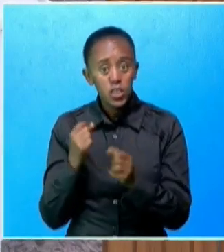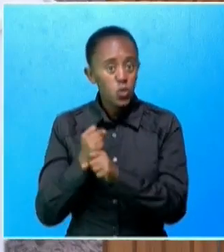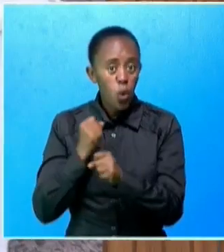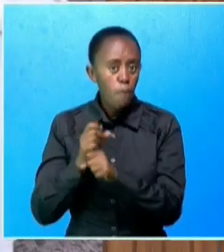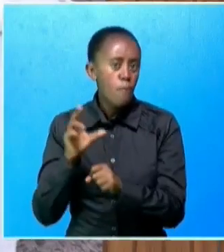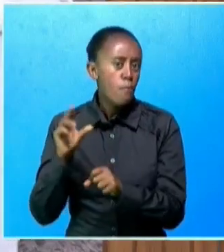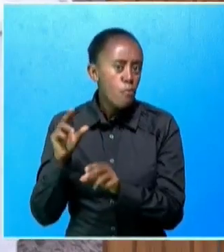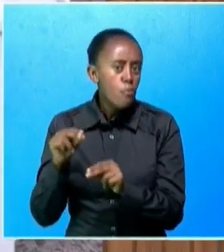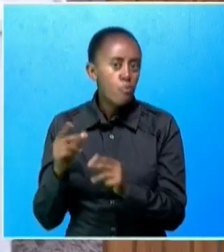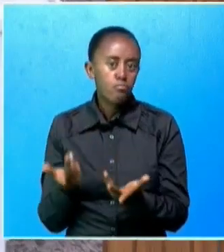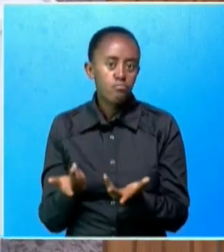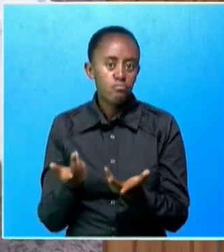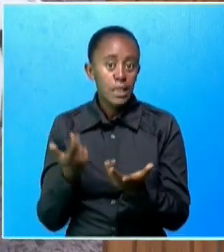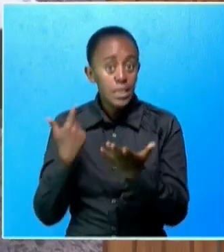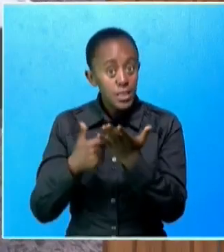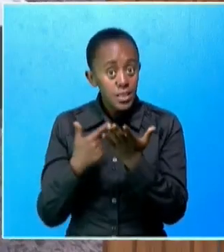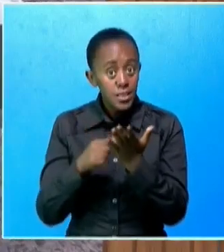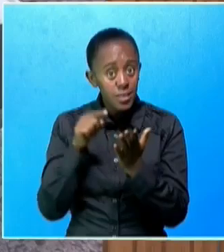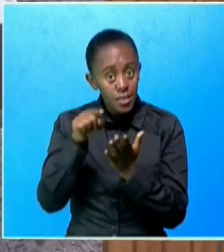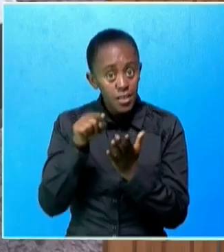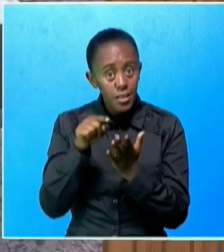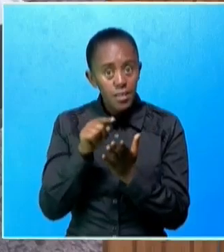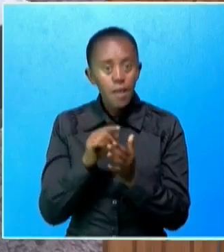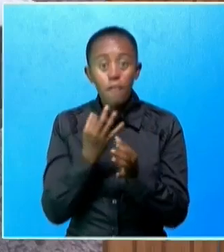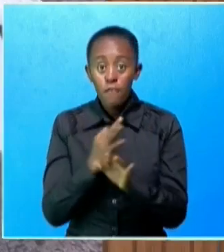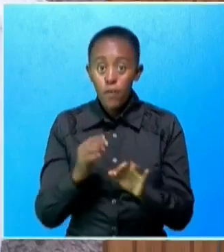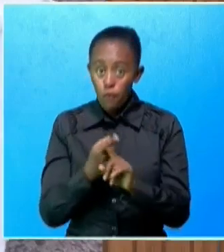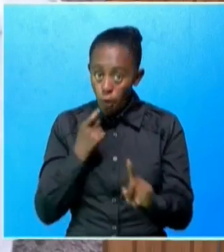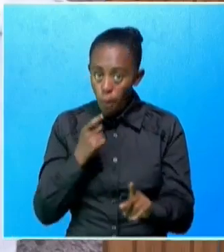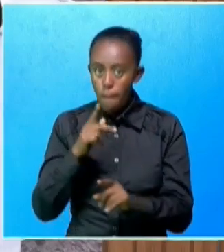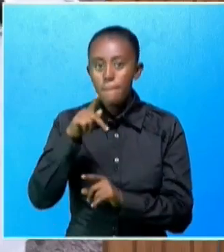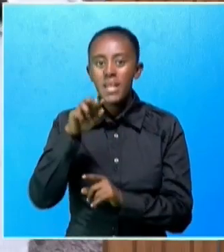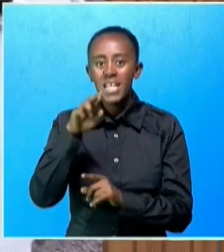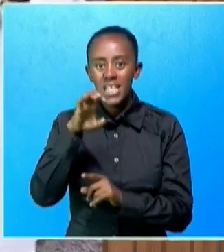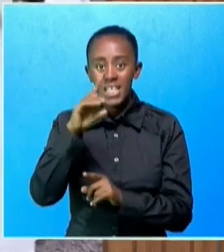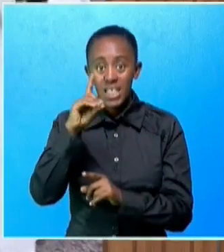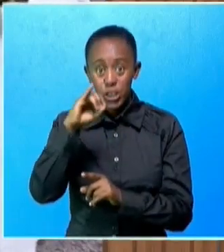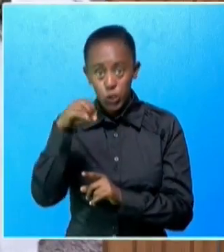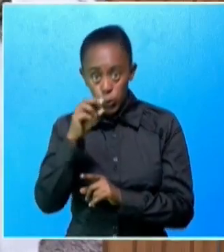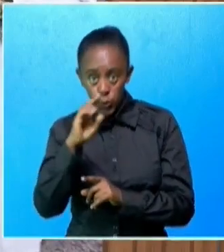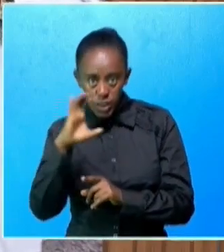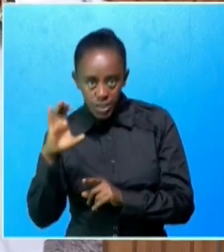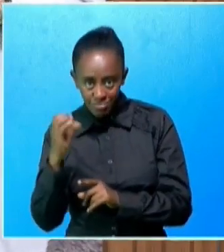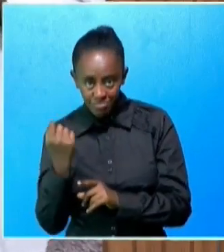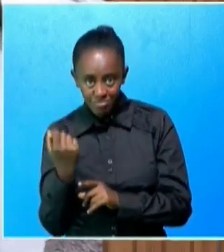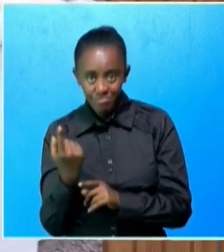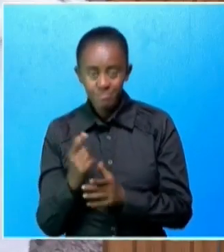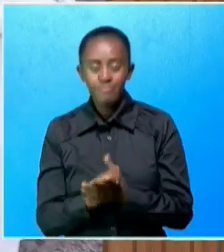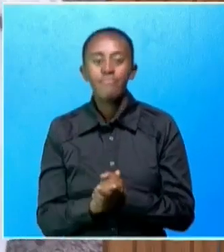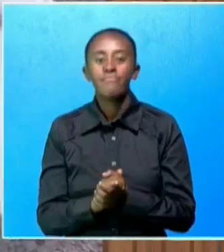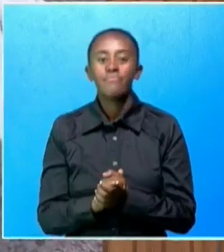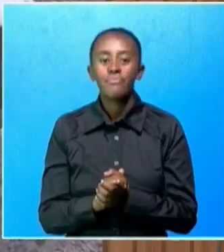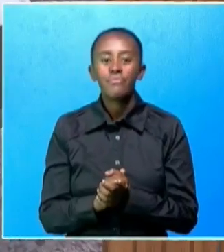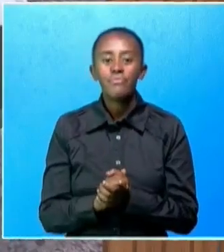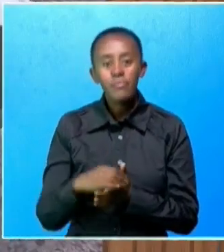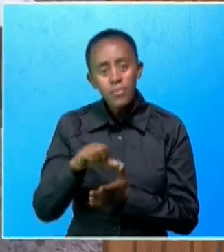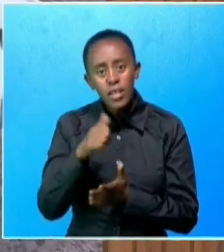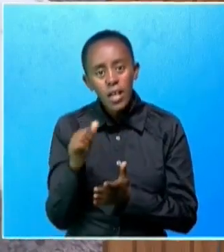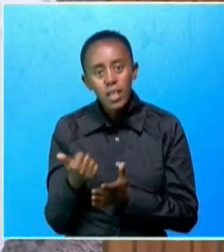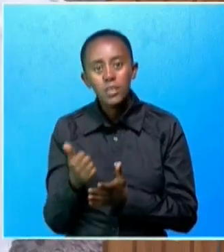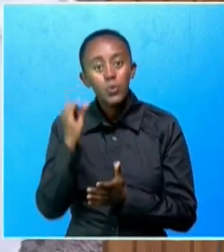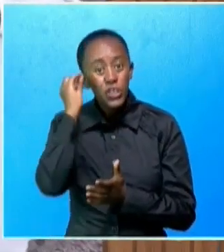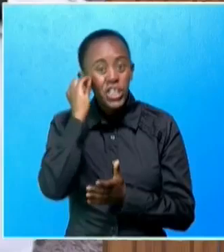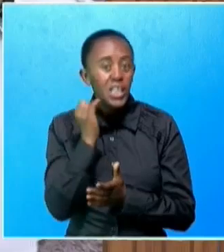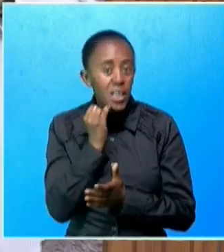women. No, this is what you have to be free from, prejudice. This is what I mean that prejudice. The other that is a